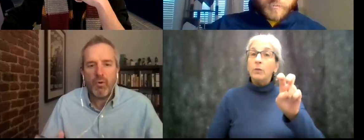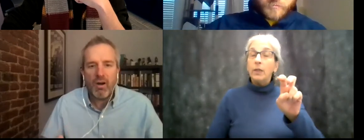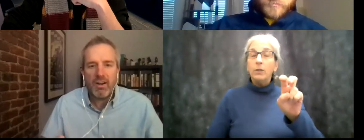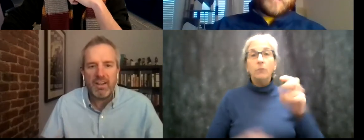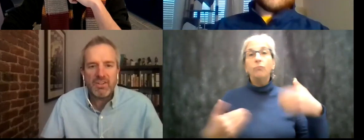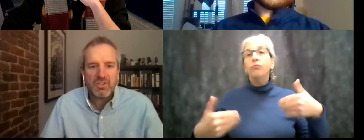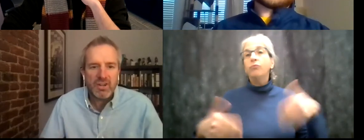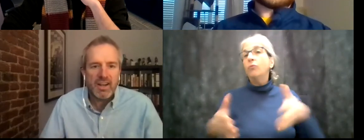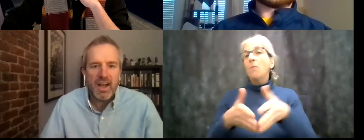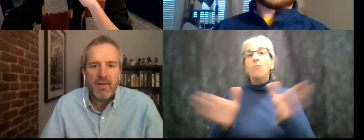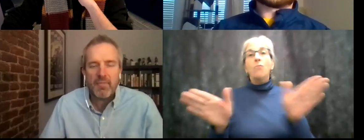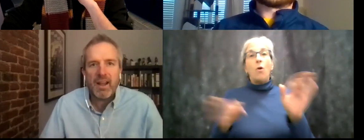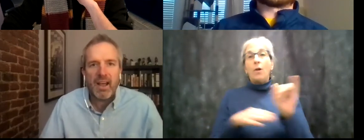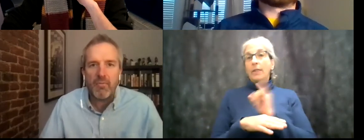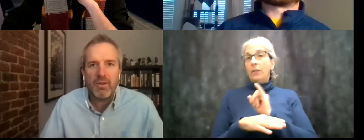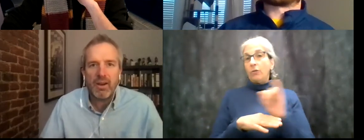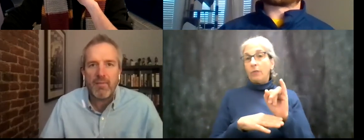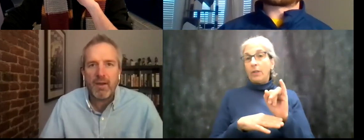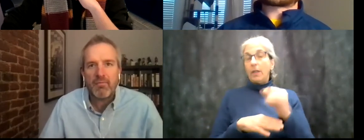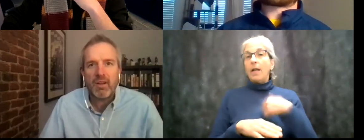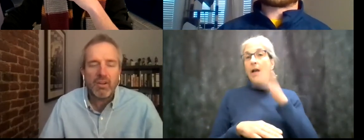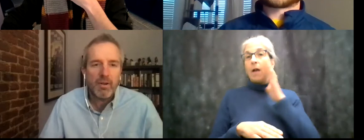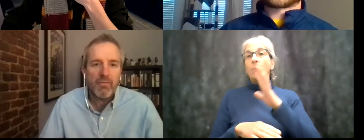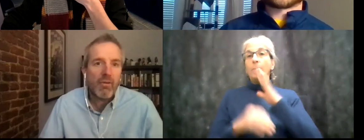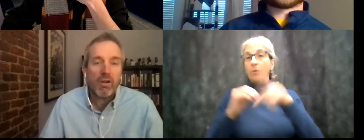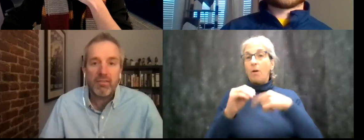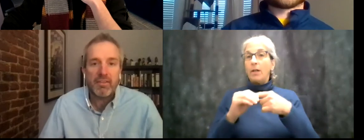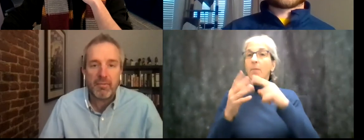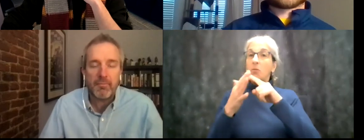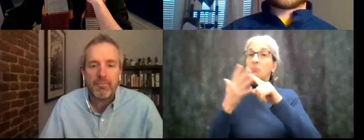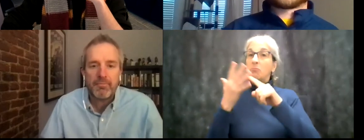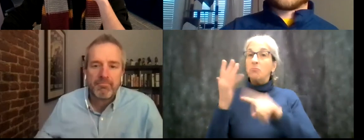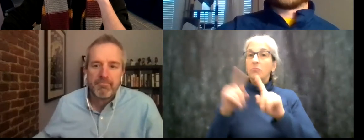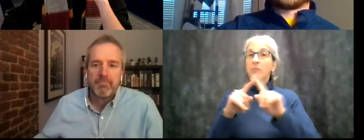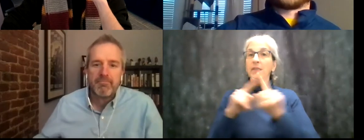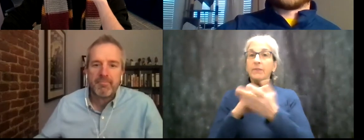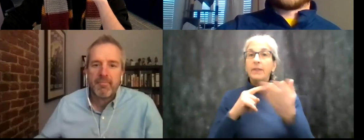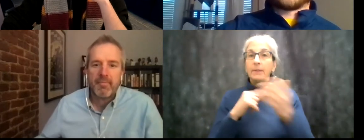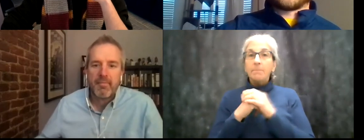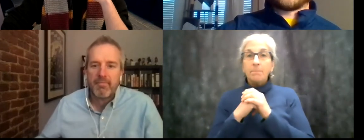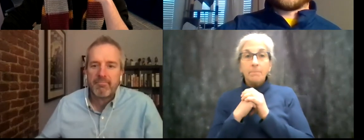a broad industry, and I'll be talking about a little bit of all of this.